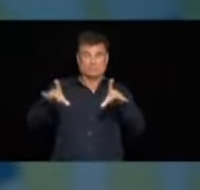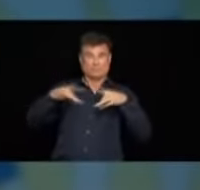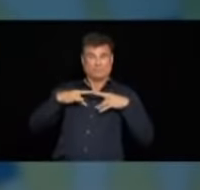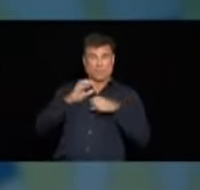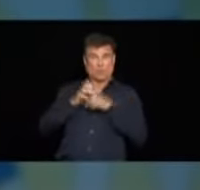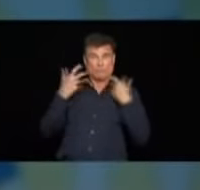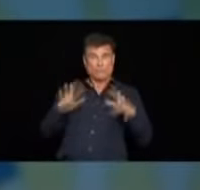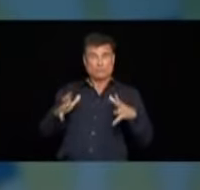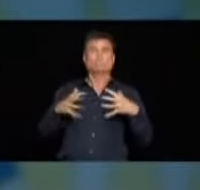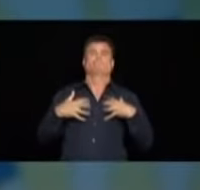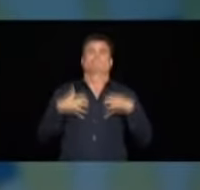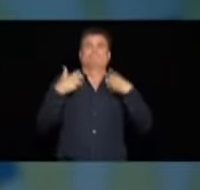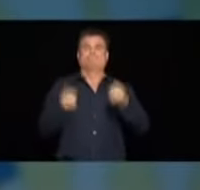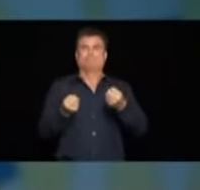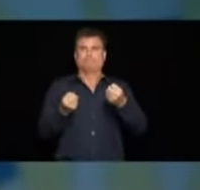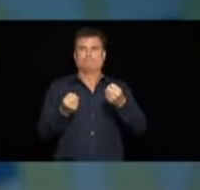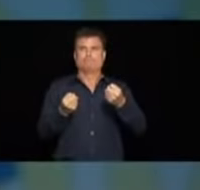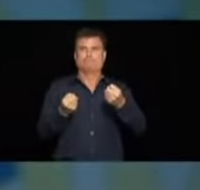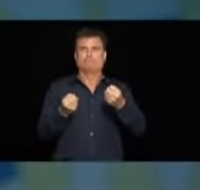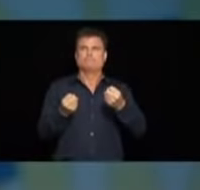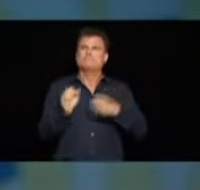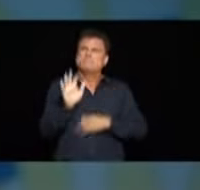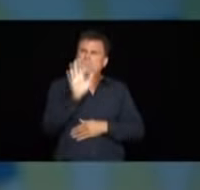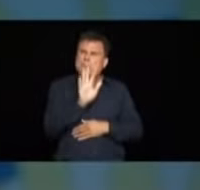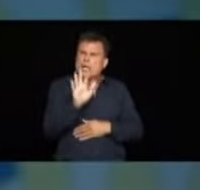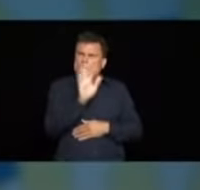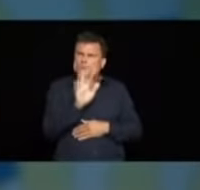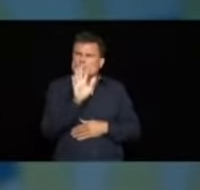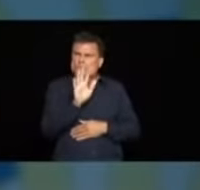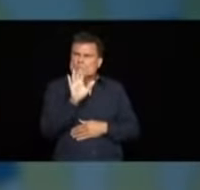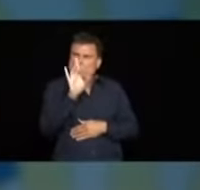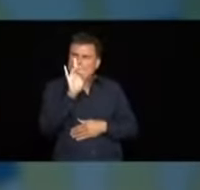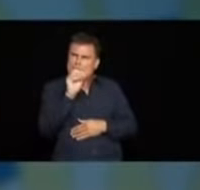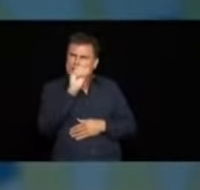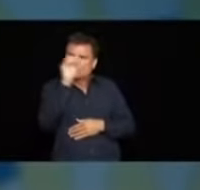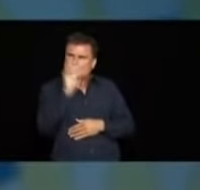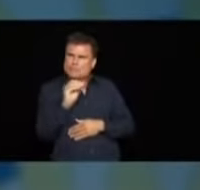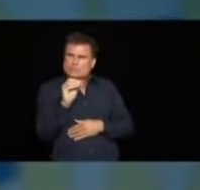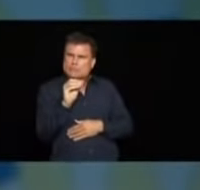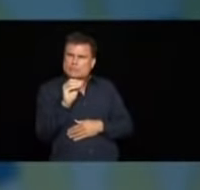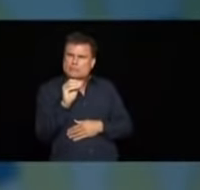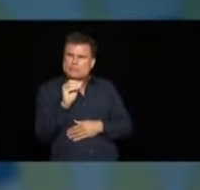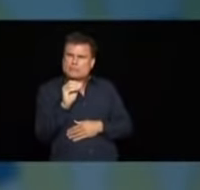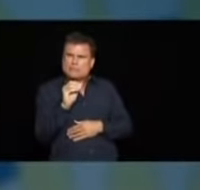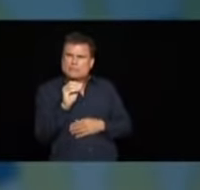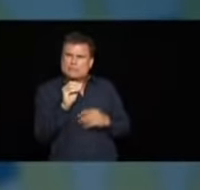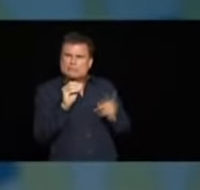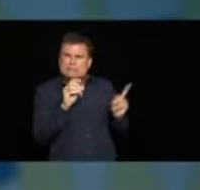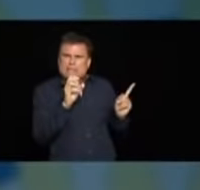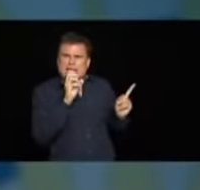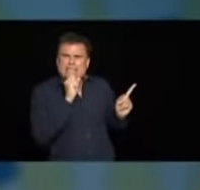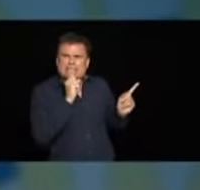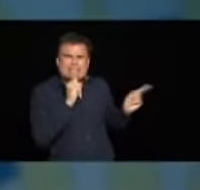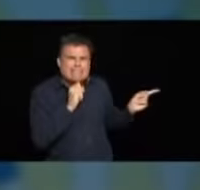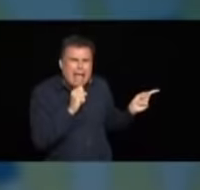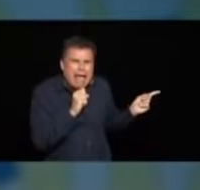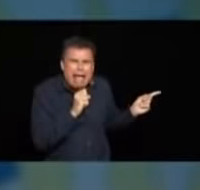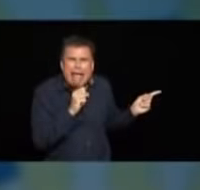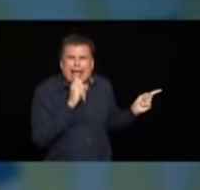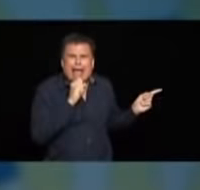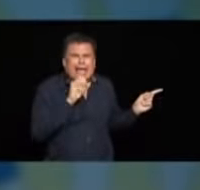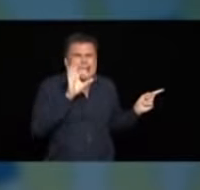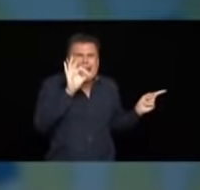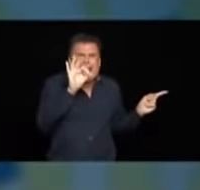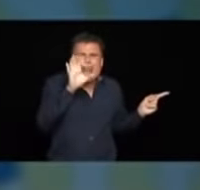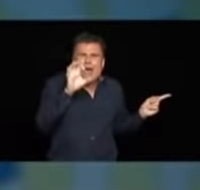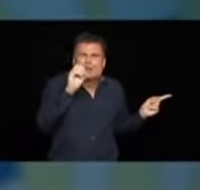and that should not say the median age was 906. That is a reflection of the actual active cases we had last